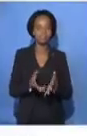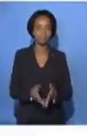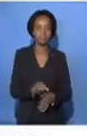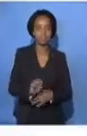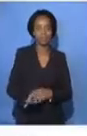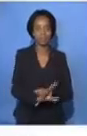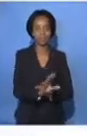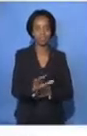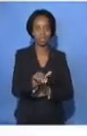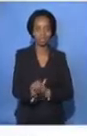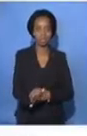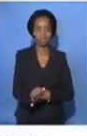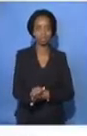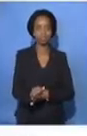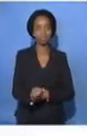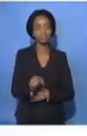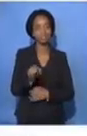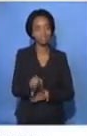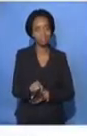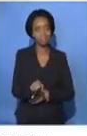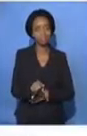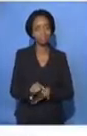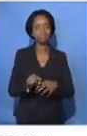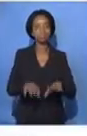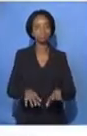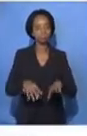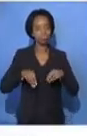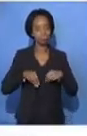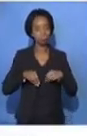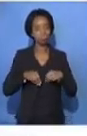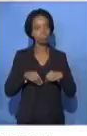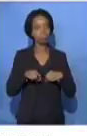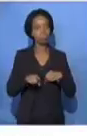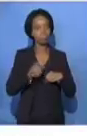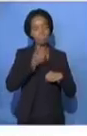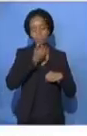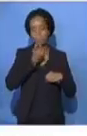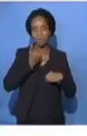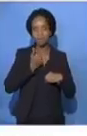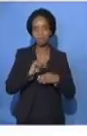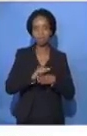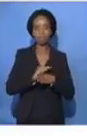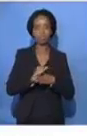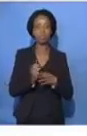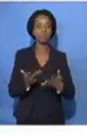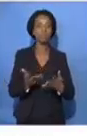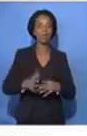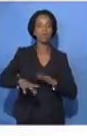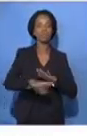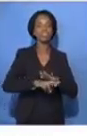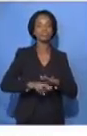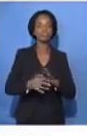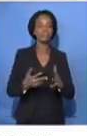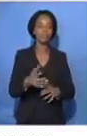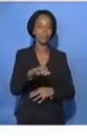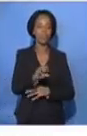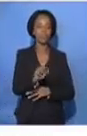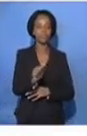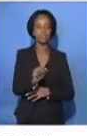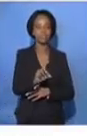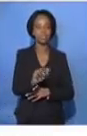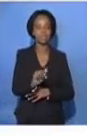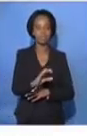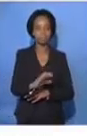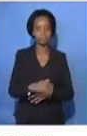Africa to be adopted as best practices in the SADC region. One, the provision